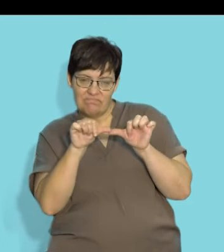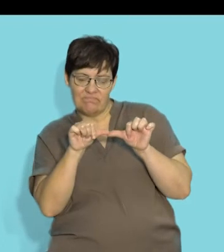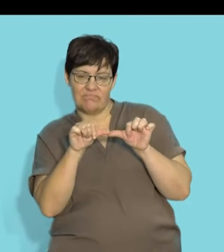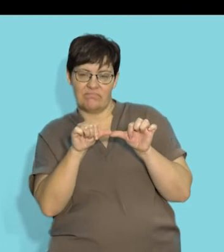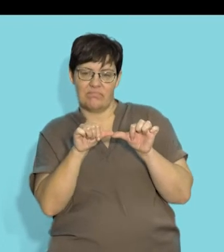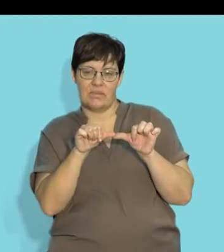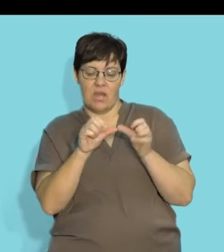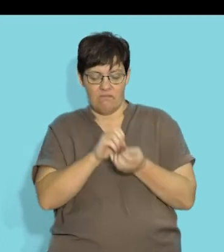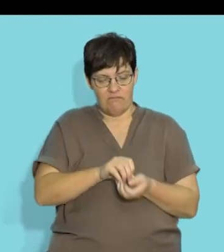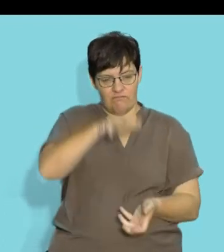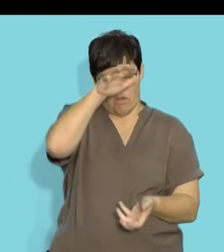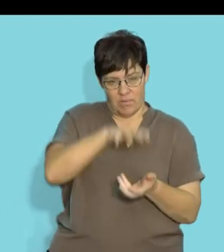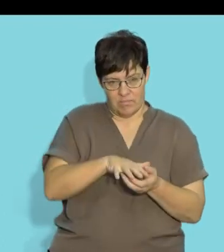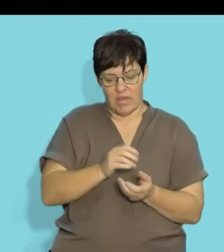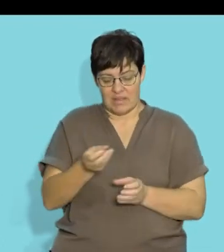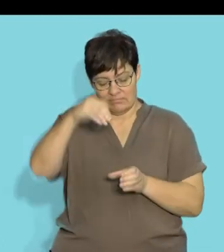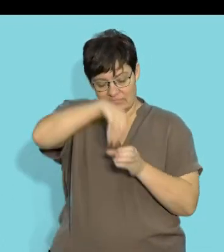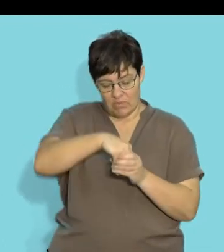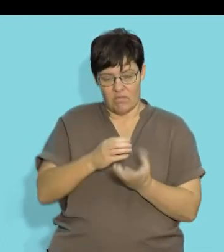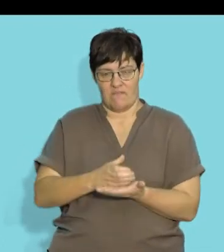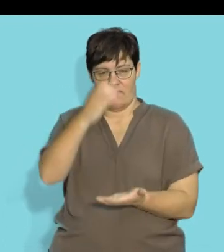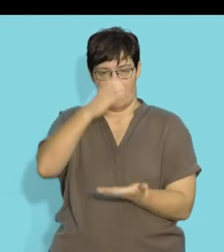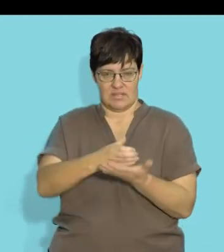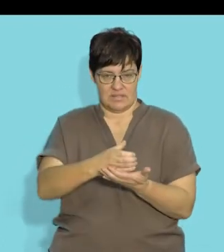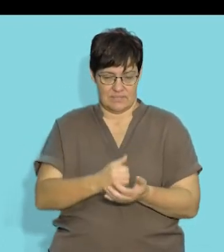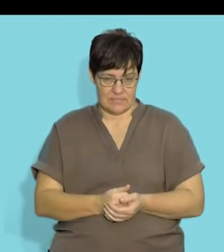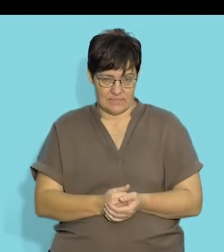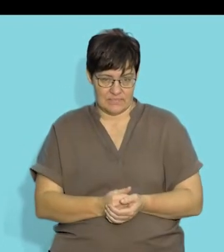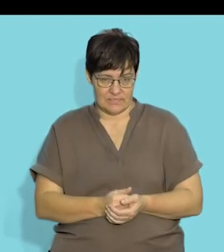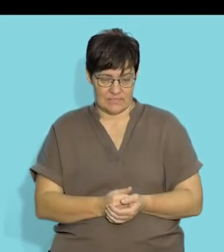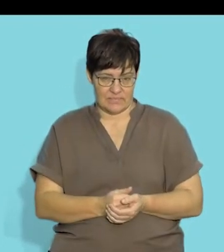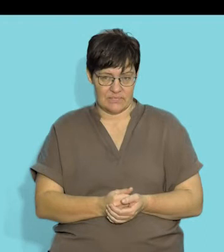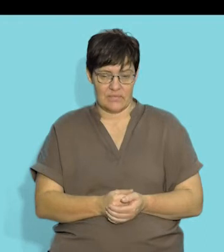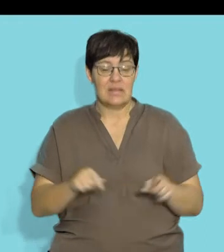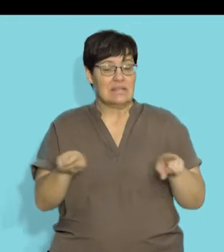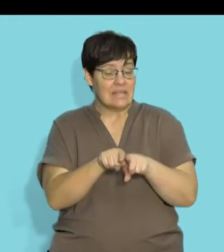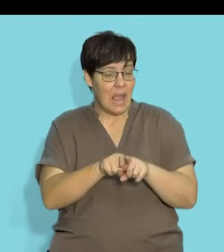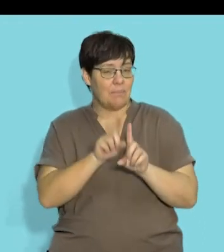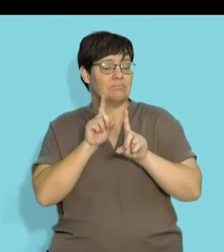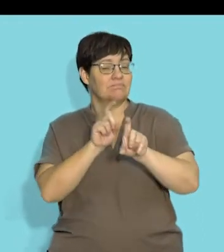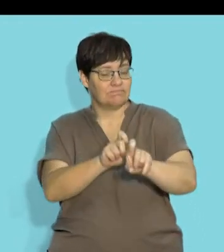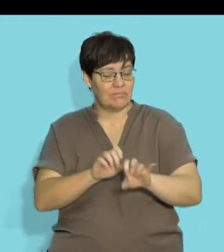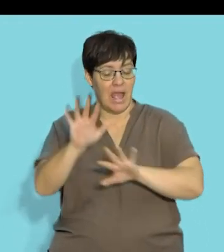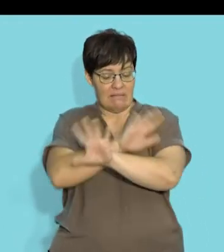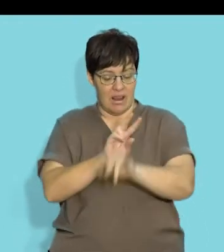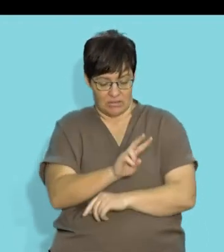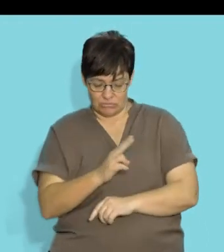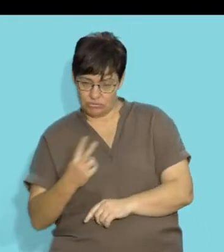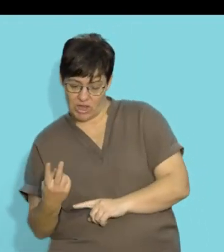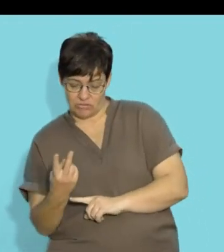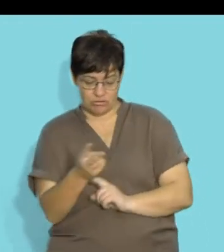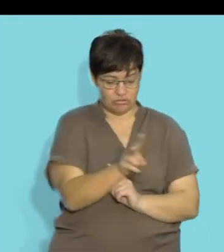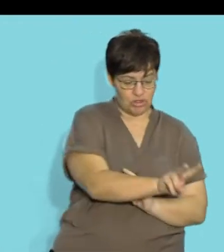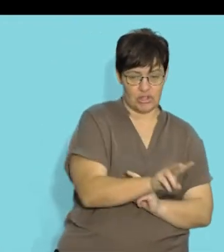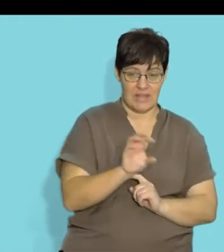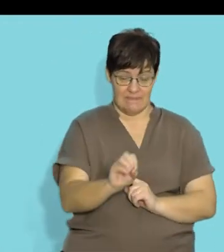volume of the solution that goes into the conical flask, right? Okay, so we need to also keep track of the color change. We've